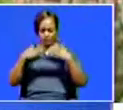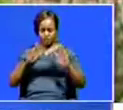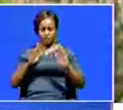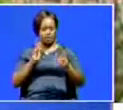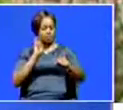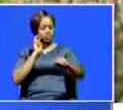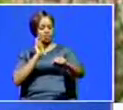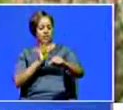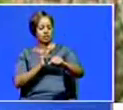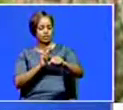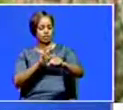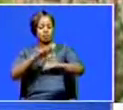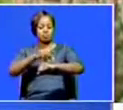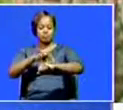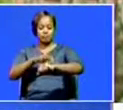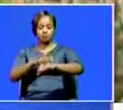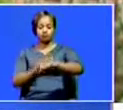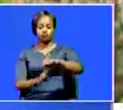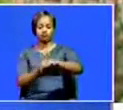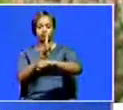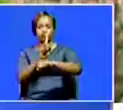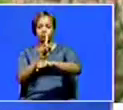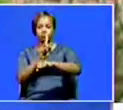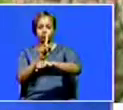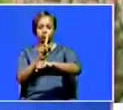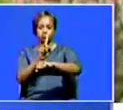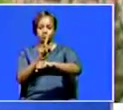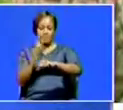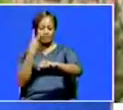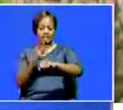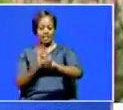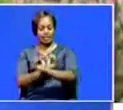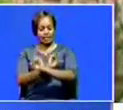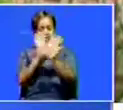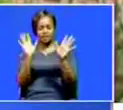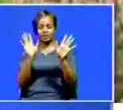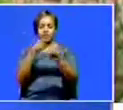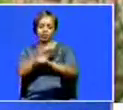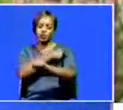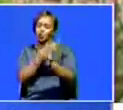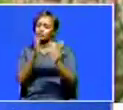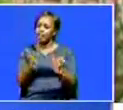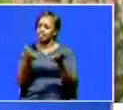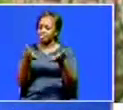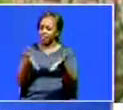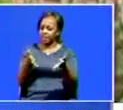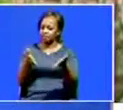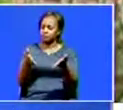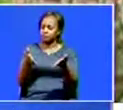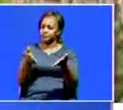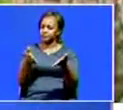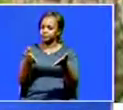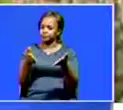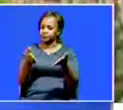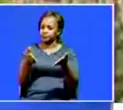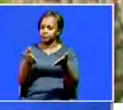was just risen and at a V angle like this. So the doctors are present there,